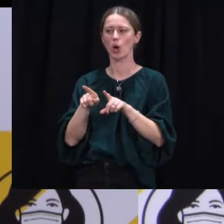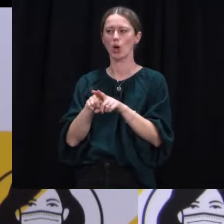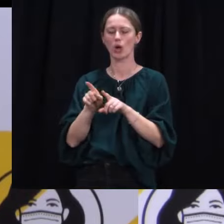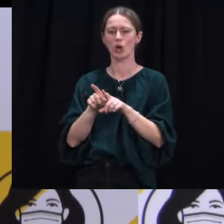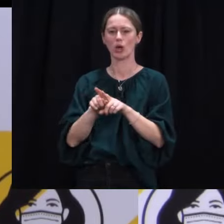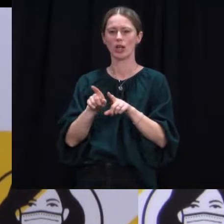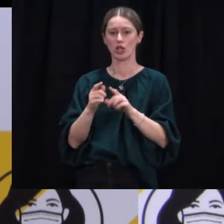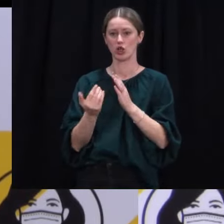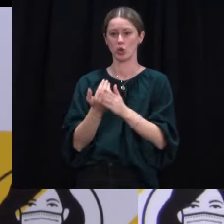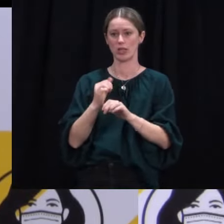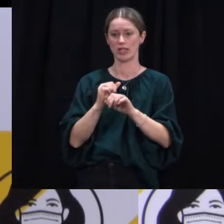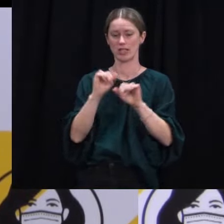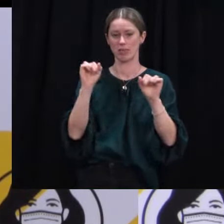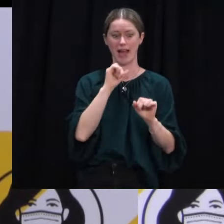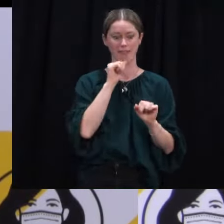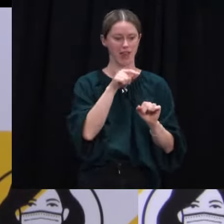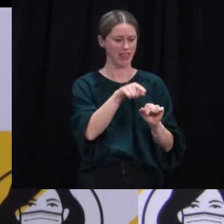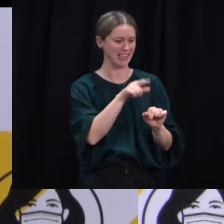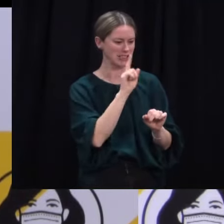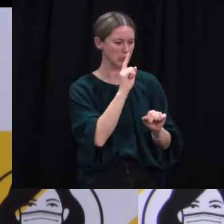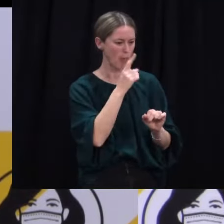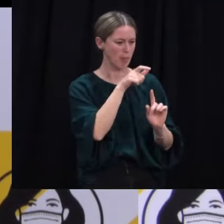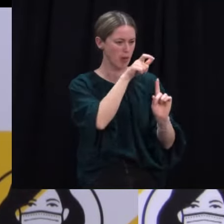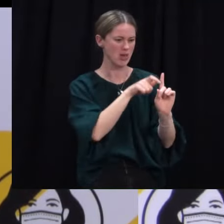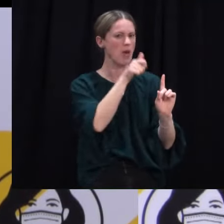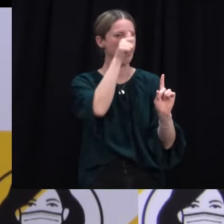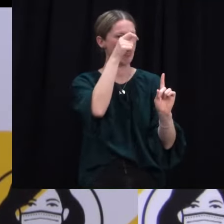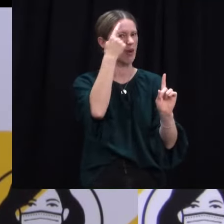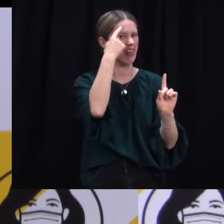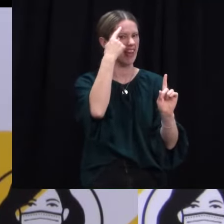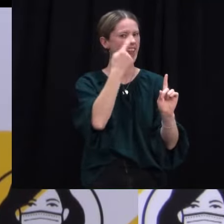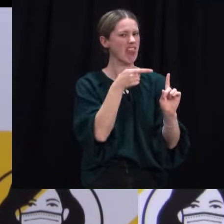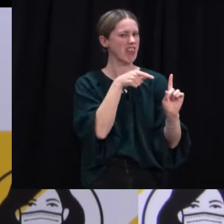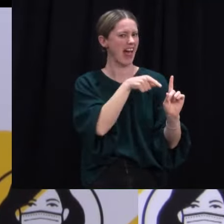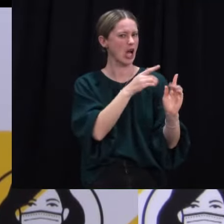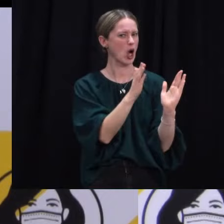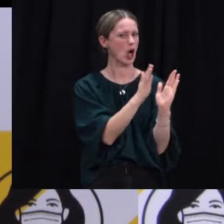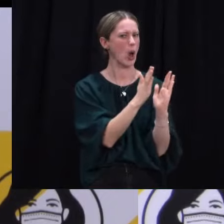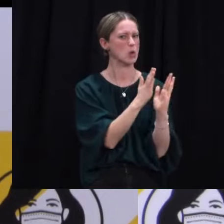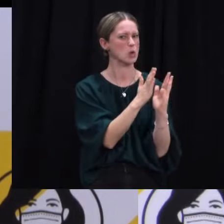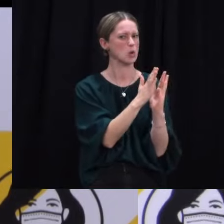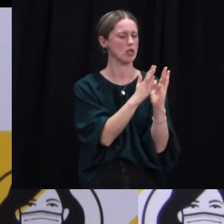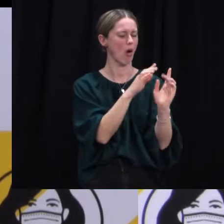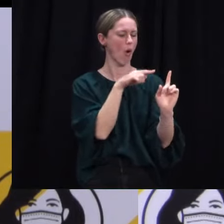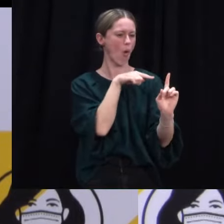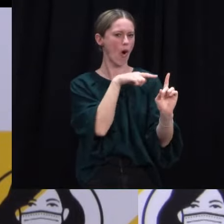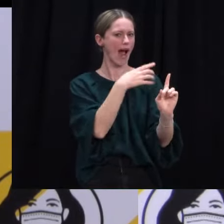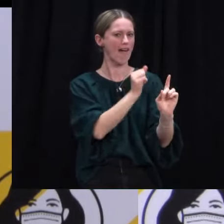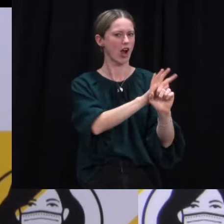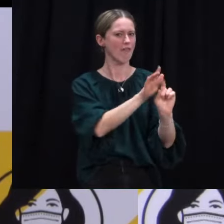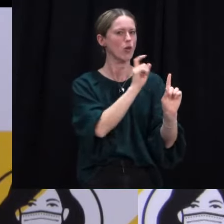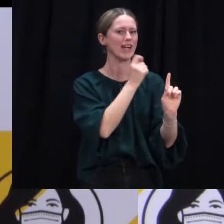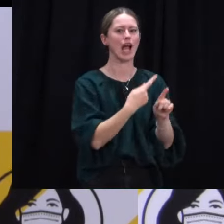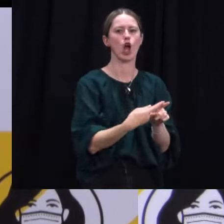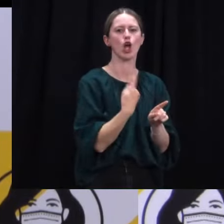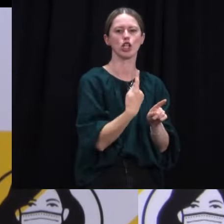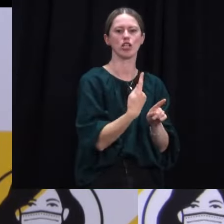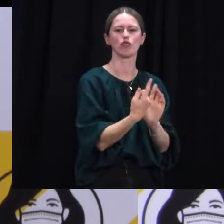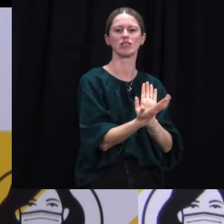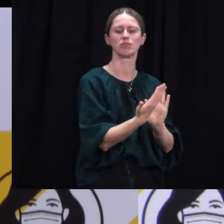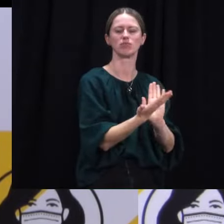where urgent swabs are required, so where someone is a particular person of interest and we need to get a rapid result back, they can get